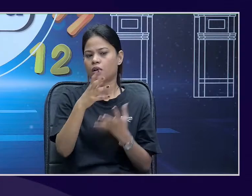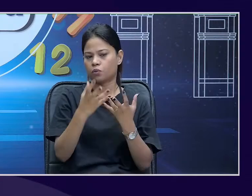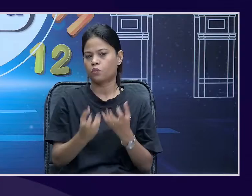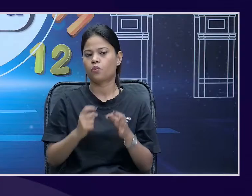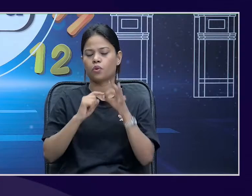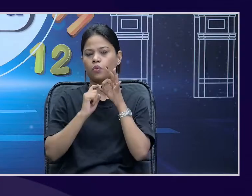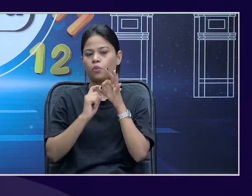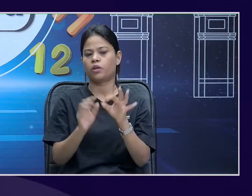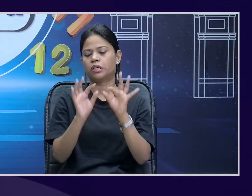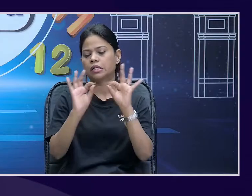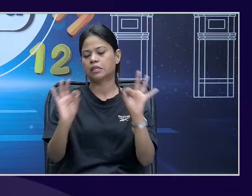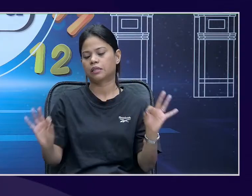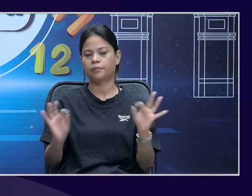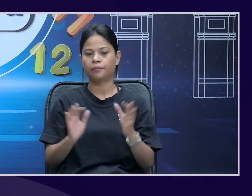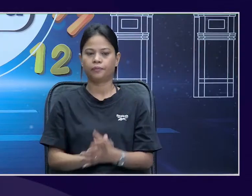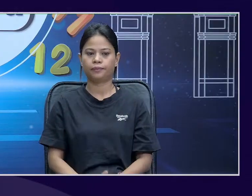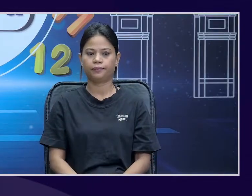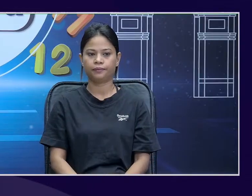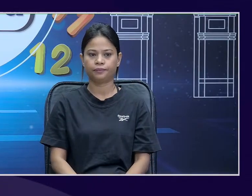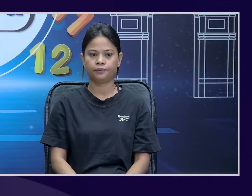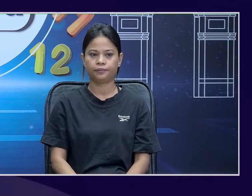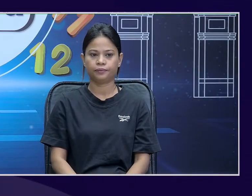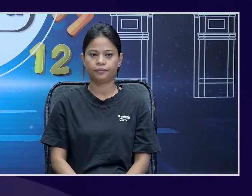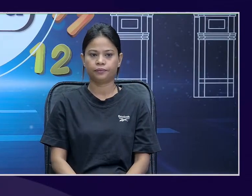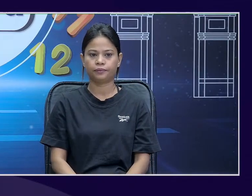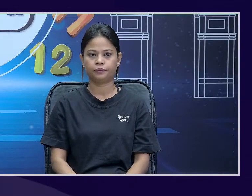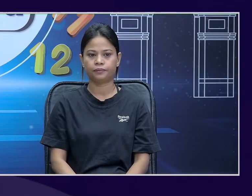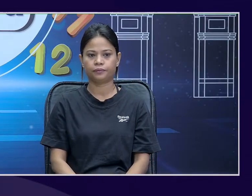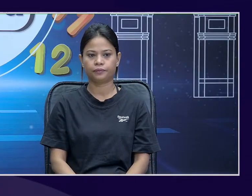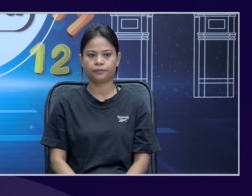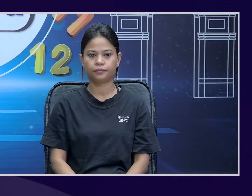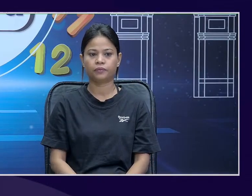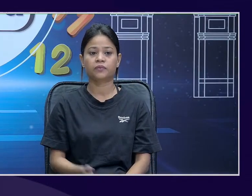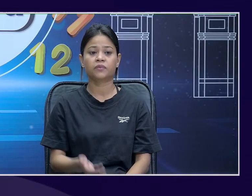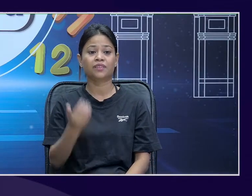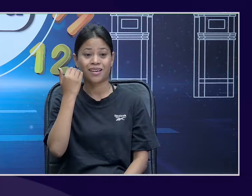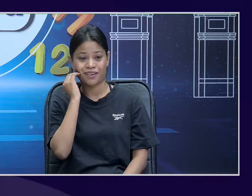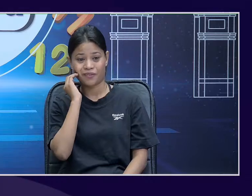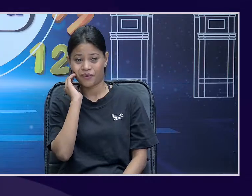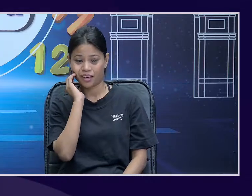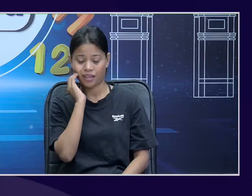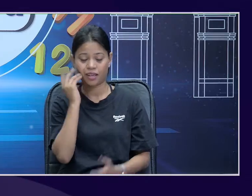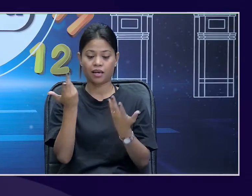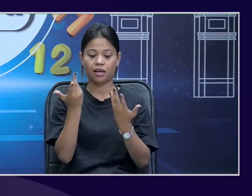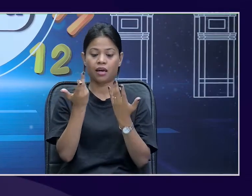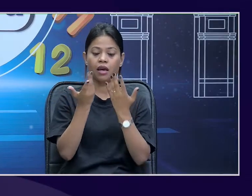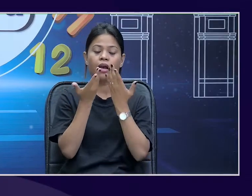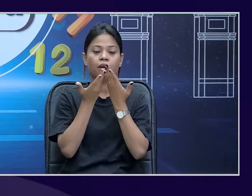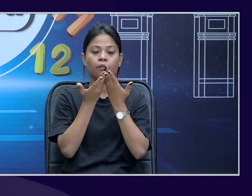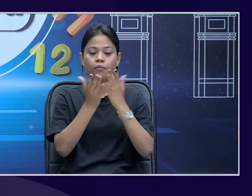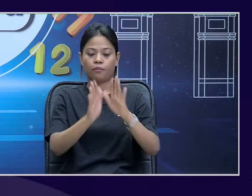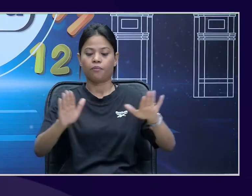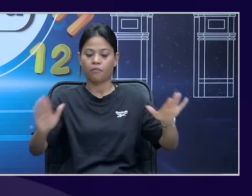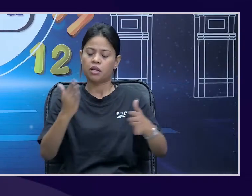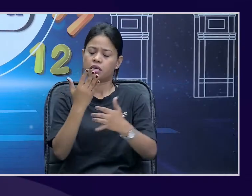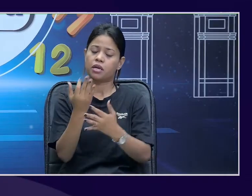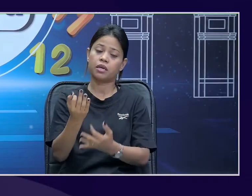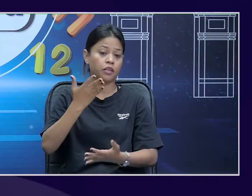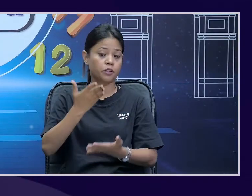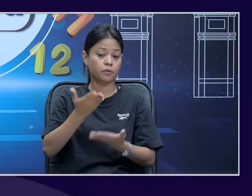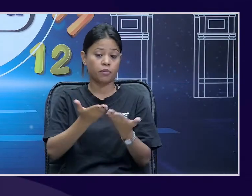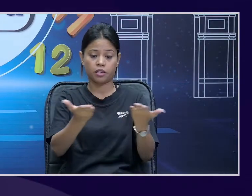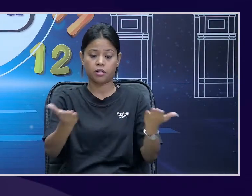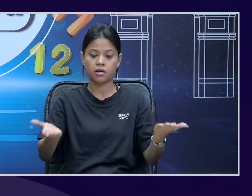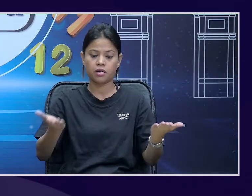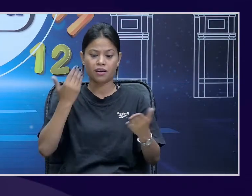ma'am, what are the prerequisites that need to be taken by the teacher while teaching children with diverse needs, ma'am?